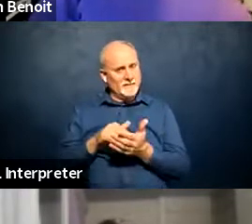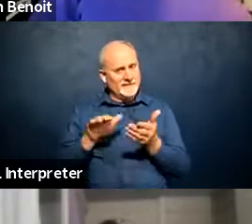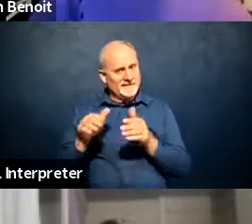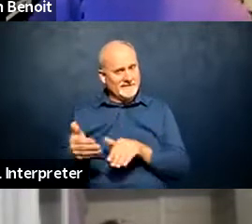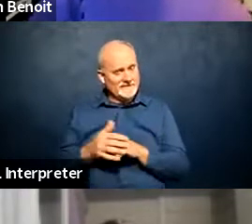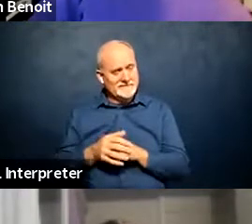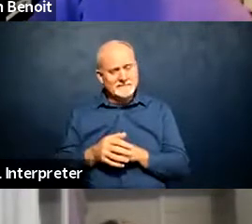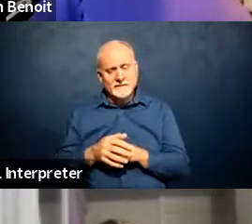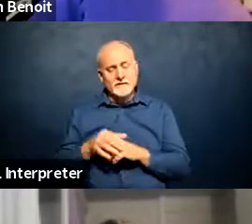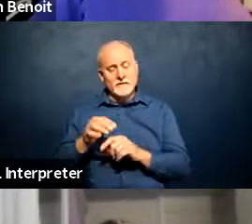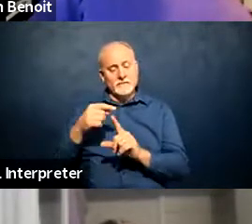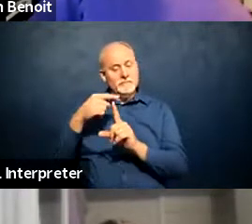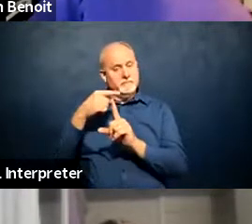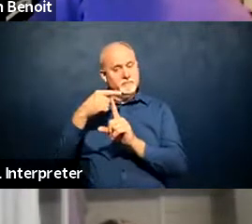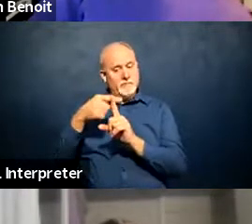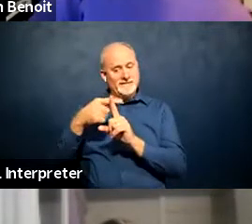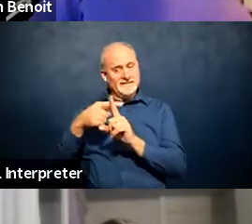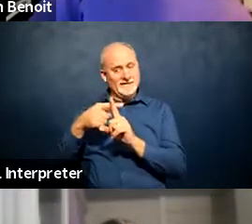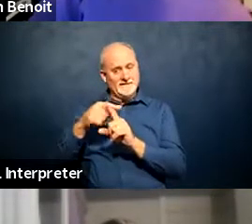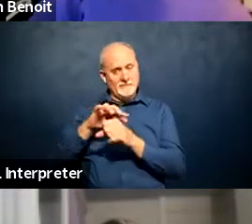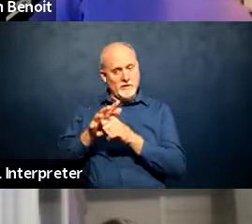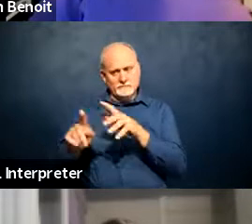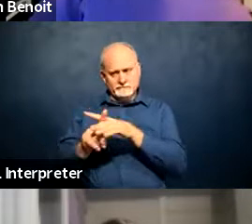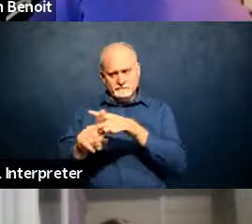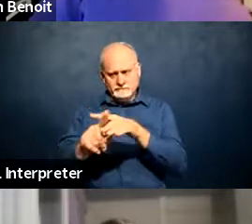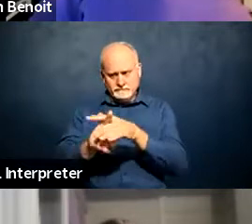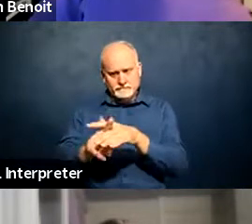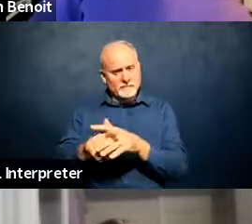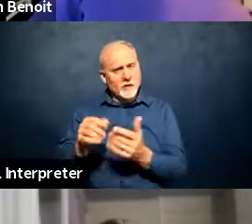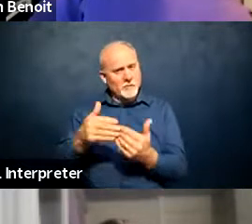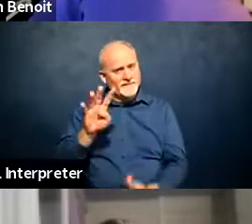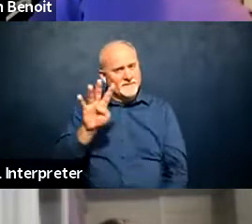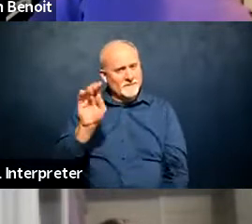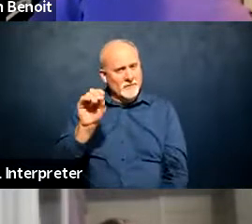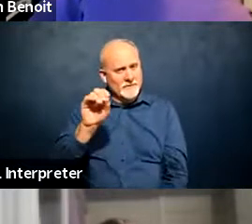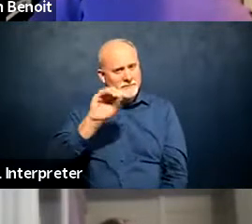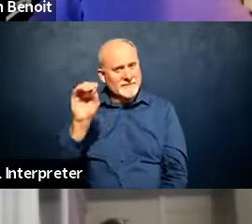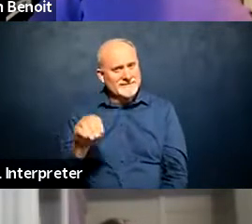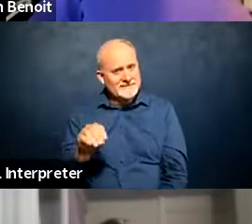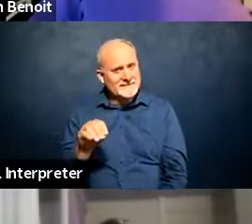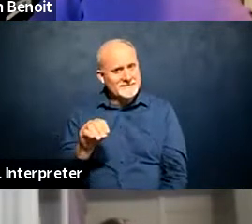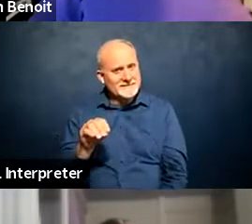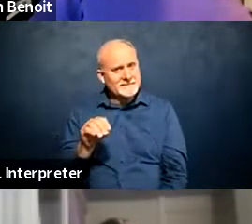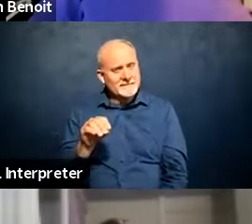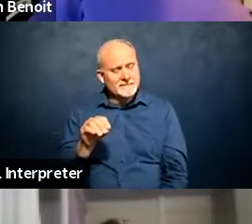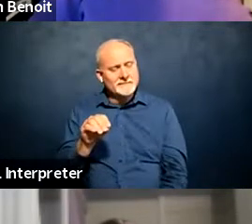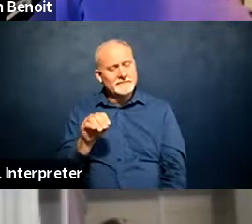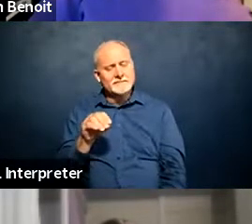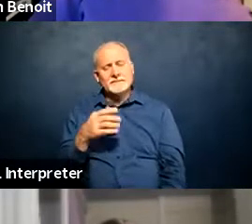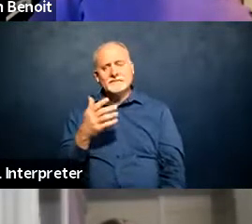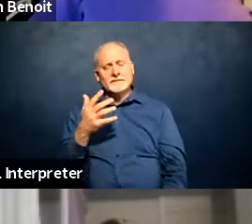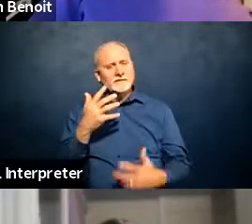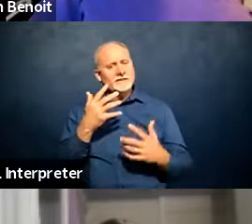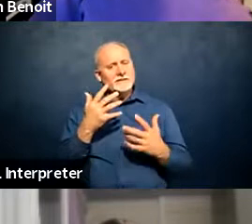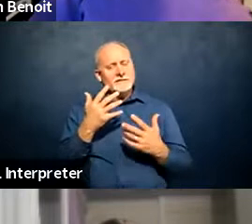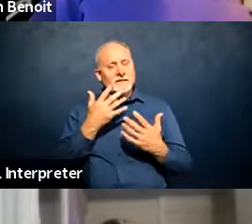positivity rate hit numbers that we'd never seen before, approaching 40%. Fortunately, things are beginning